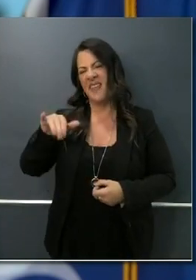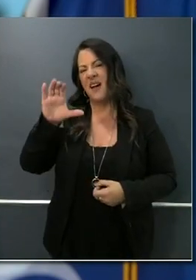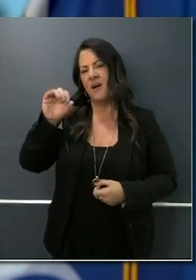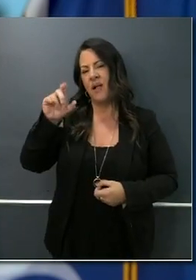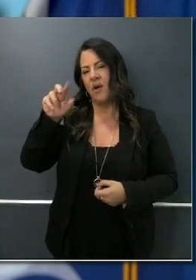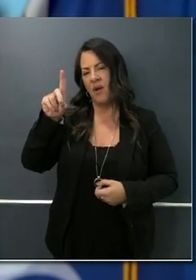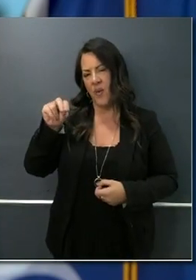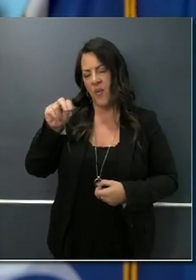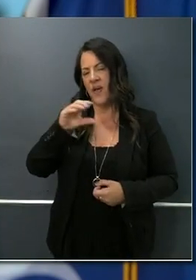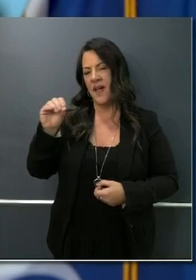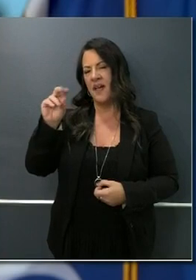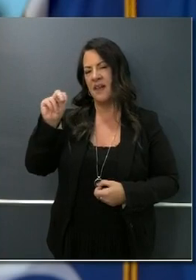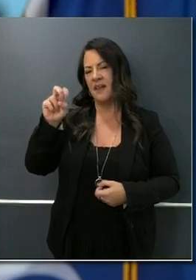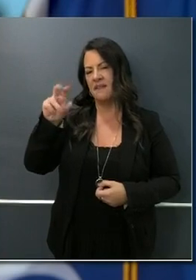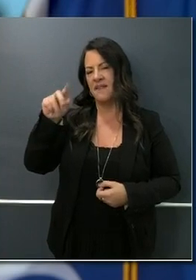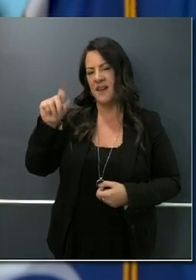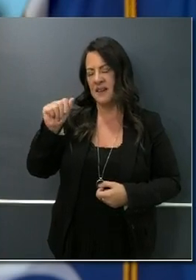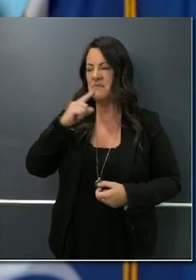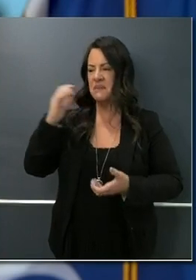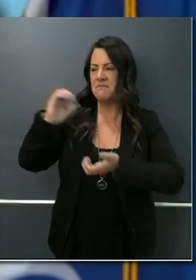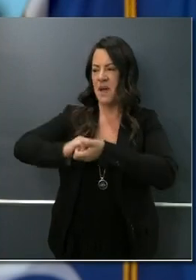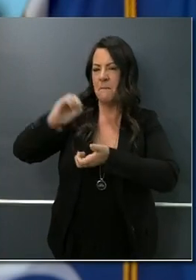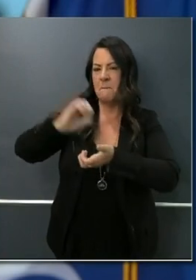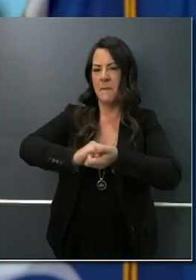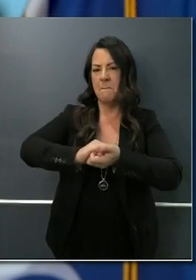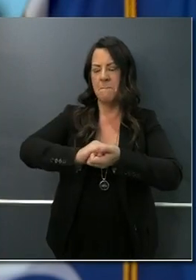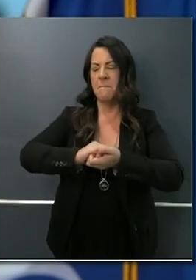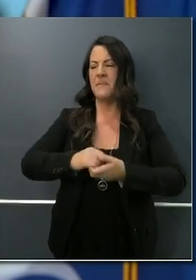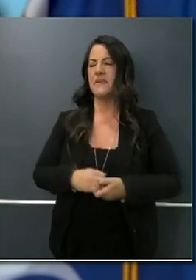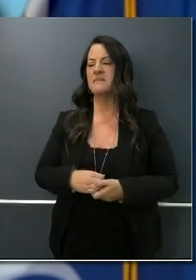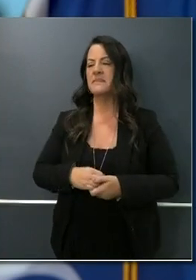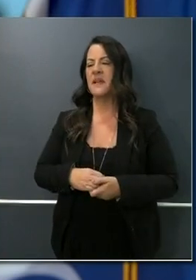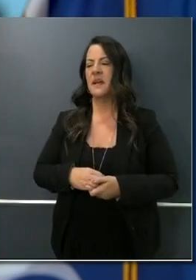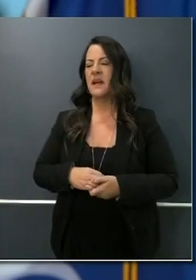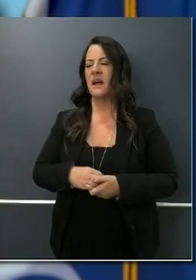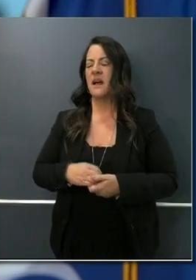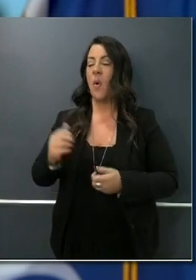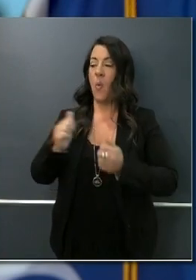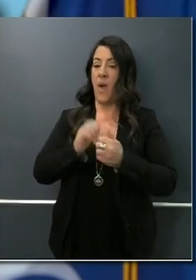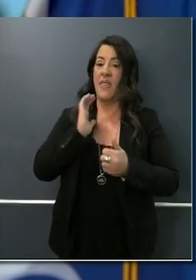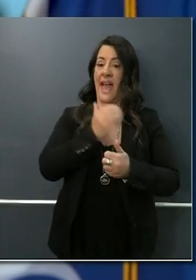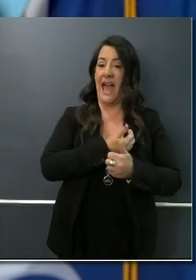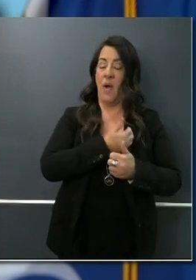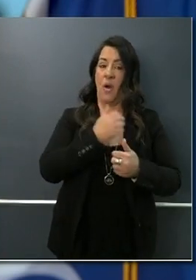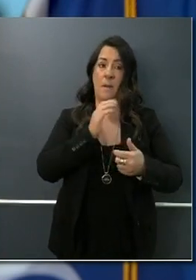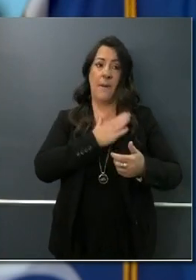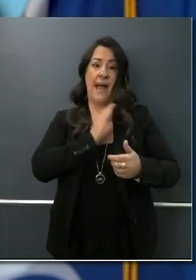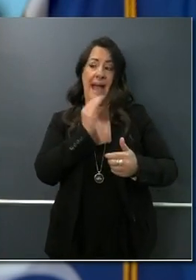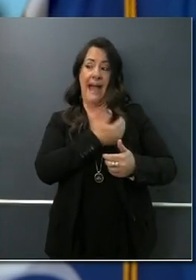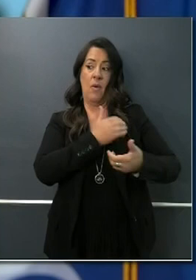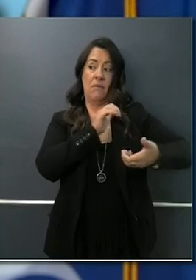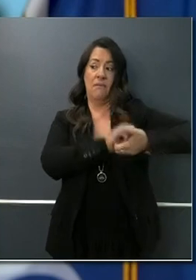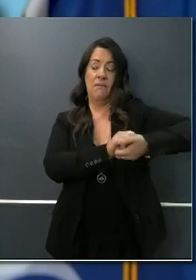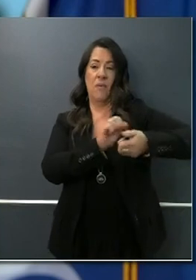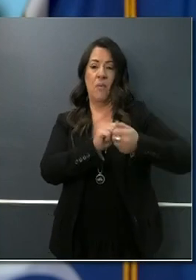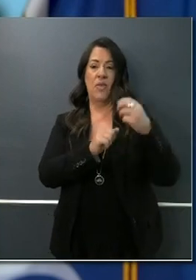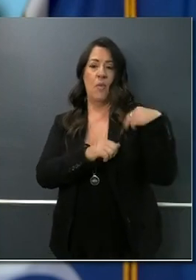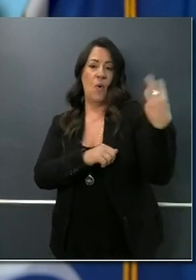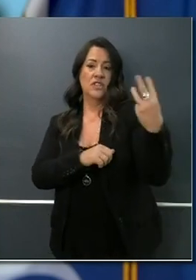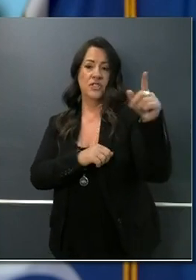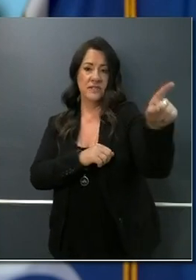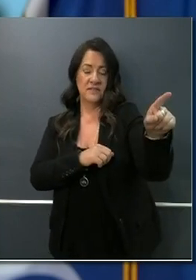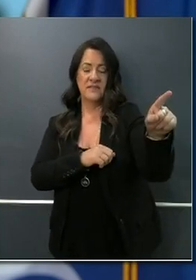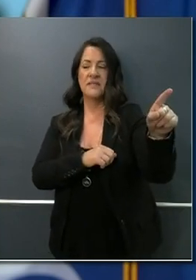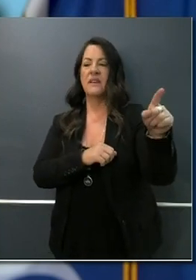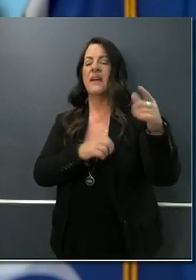the partnership that was formed a few weeks back with Washington State and Oregon. This now allows all